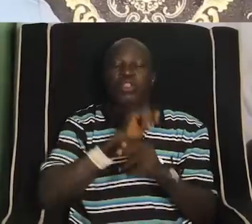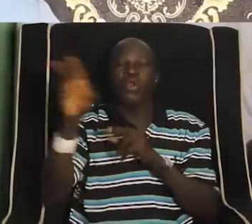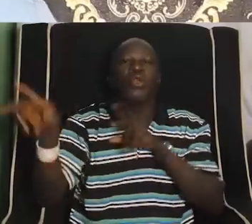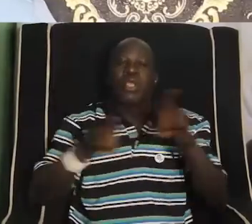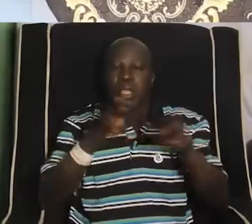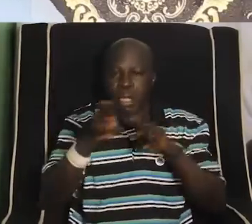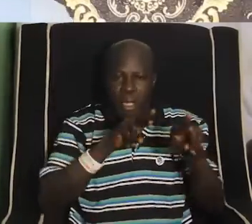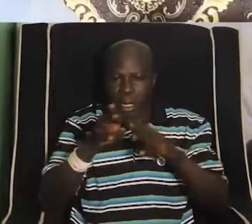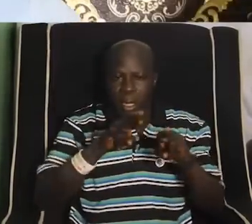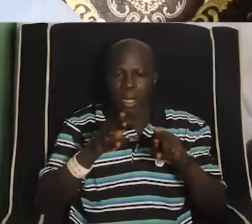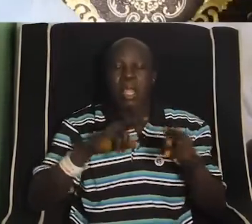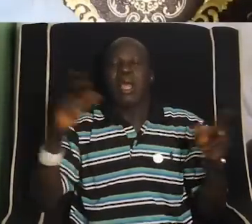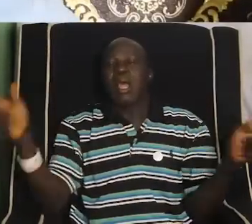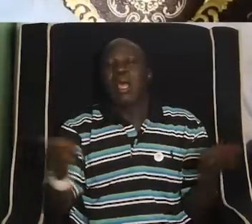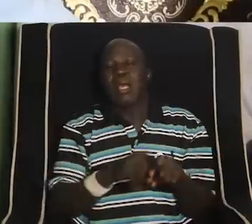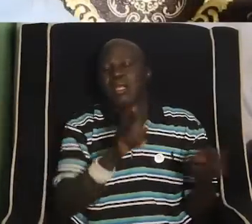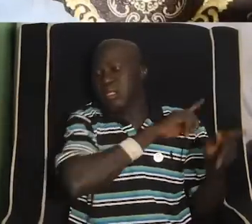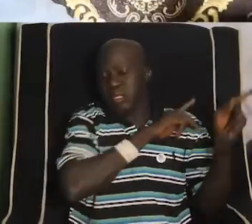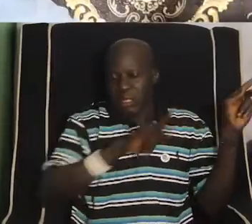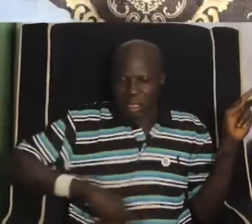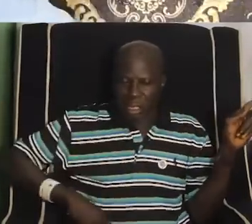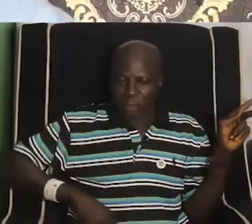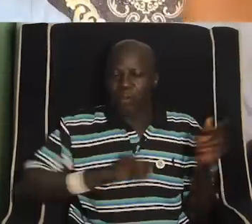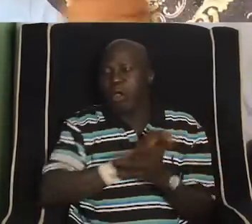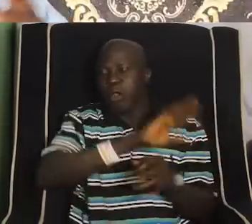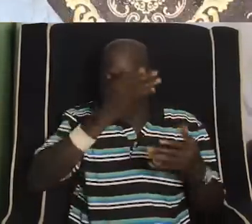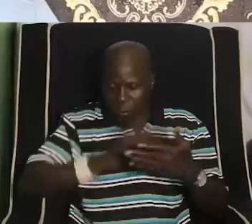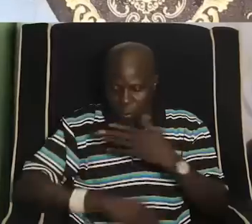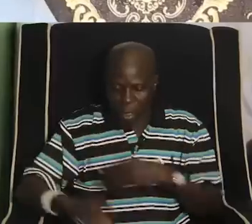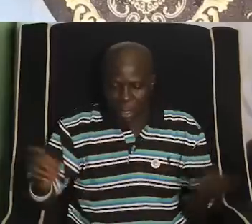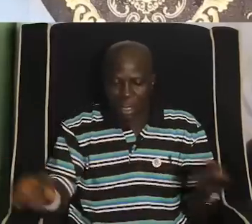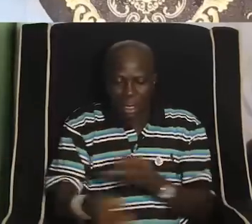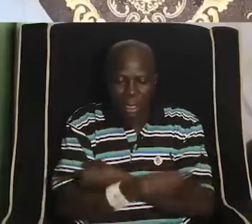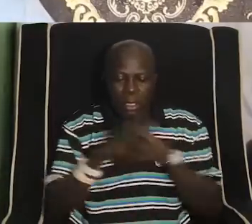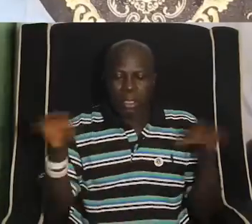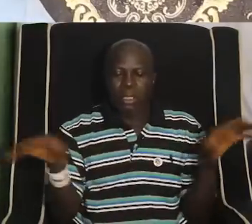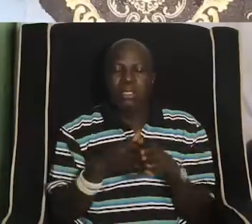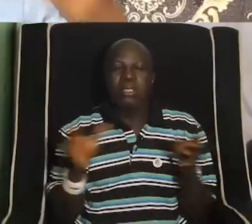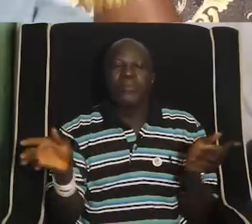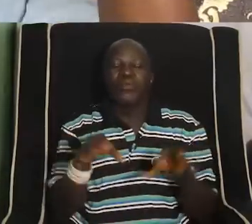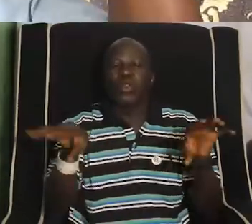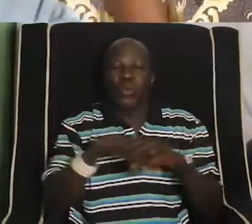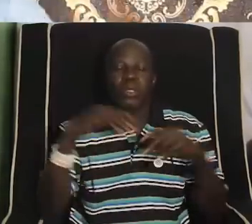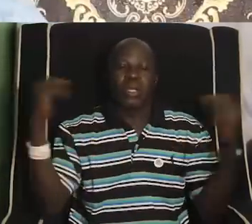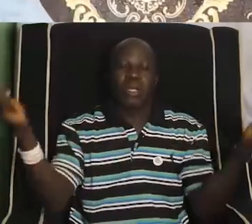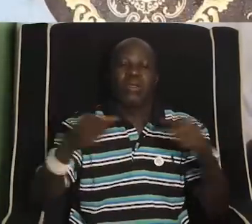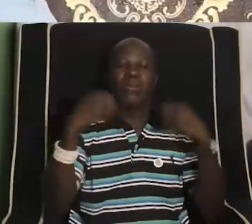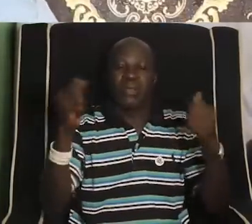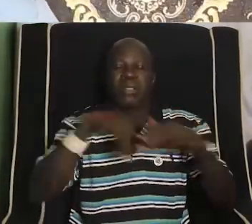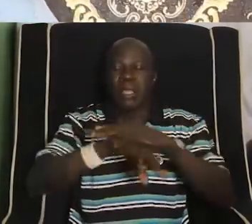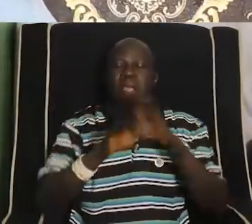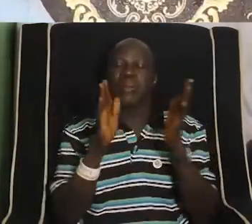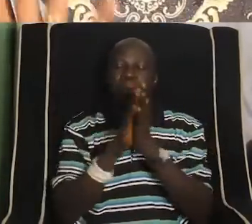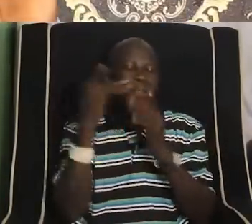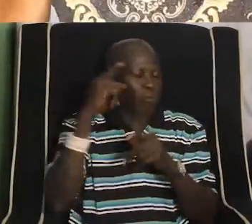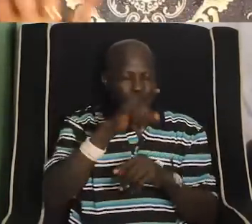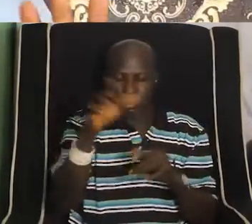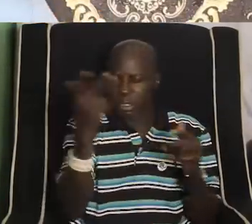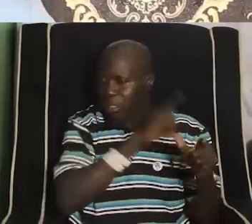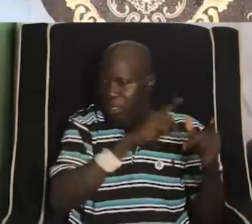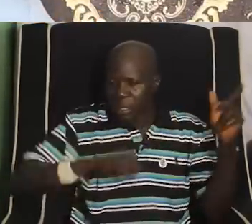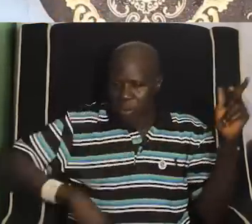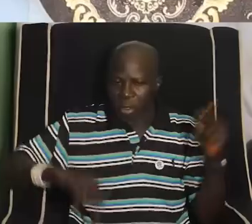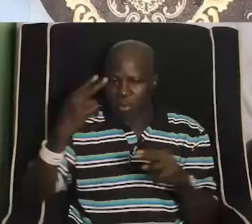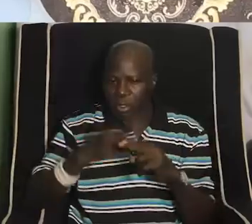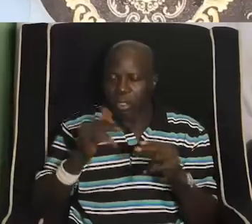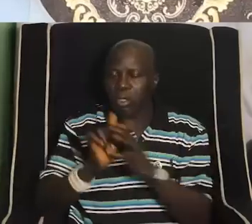oba. Amen. Gbe olojo ebi oni. O ni wedding anniversary. Gbadura fun oruko Oluwa. I pray for you that name